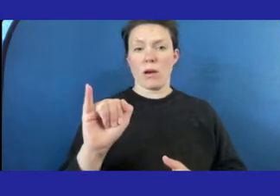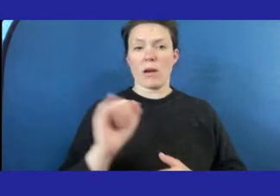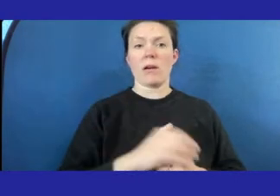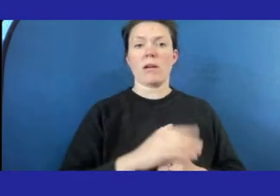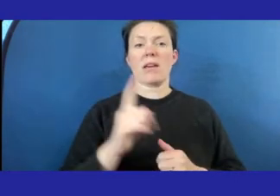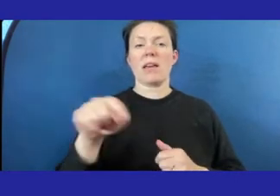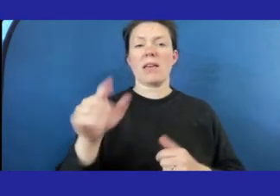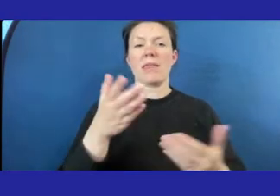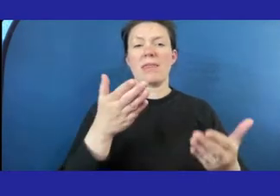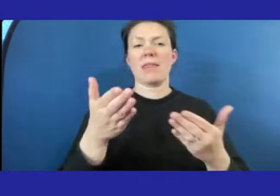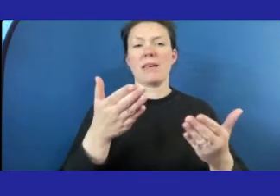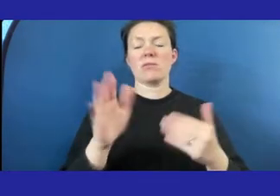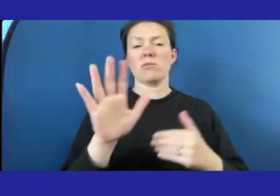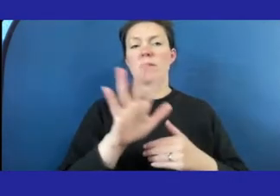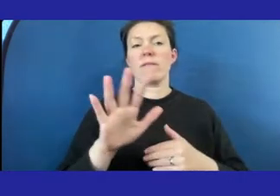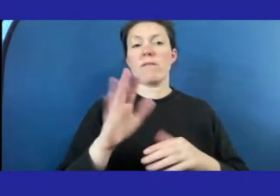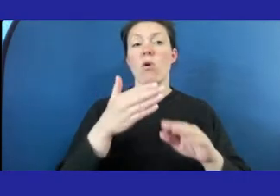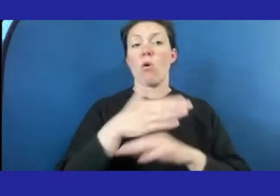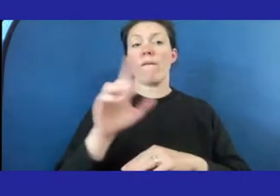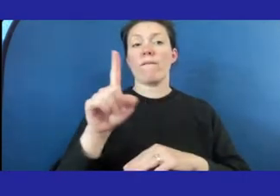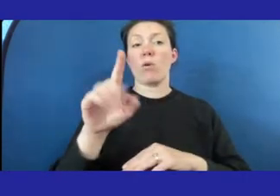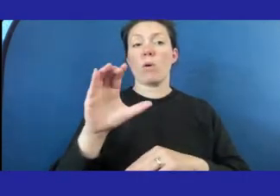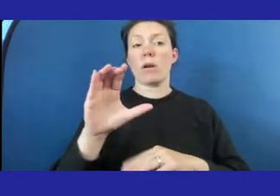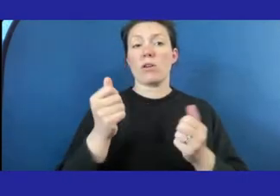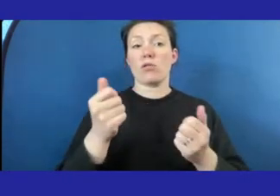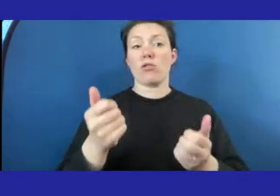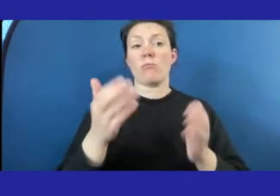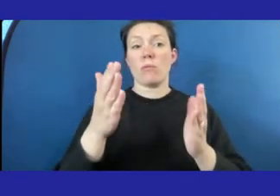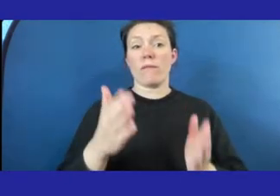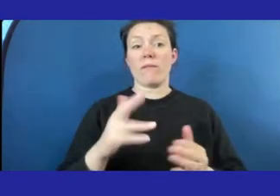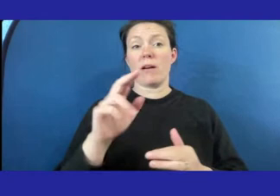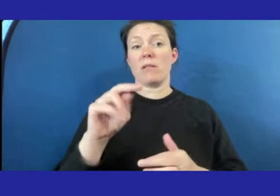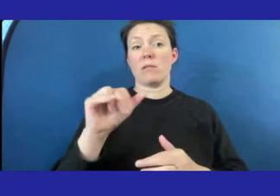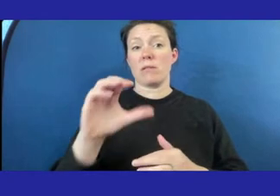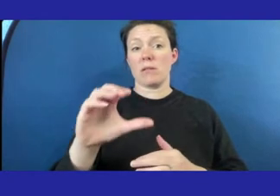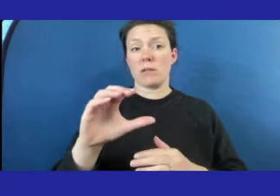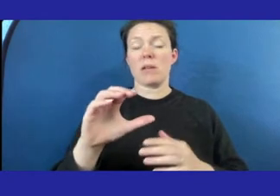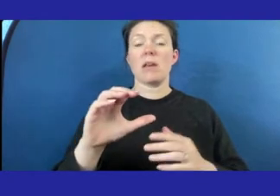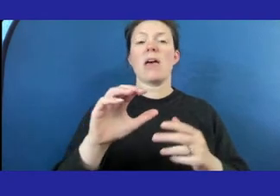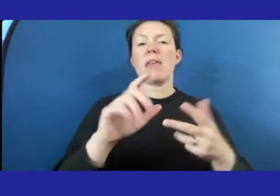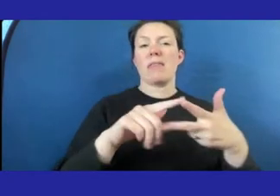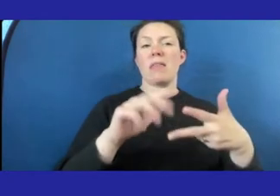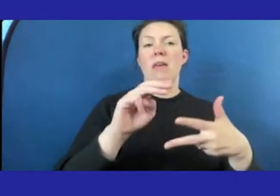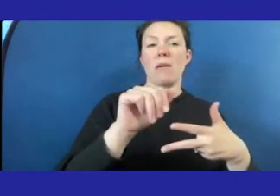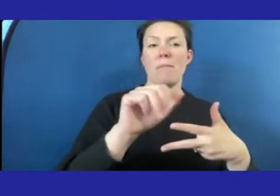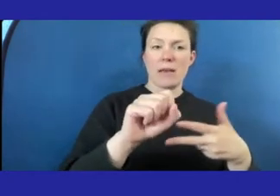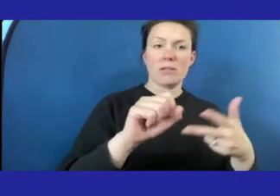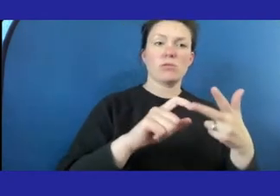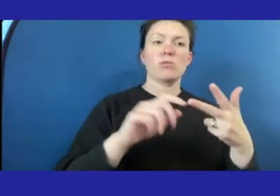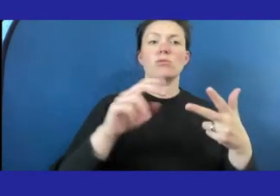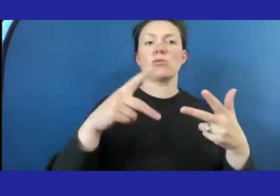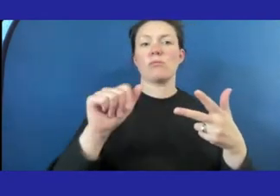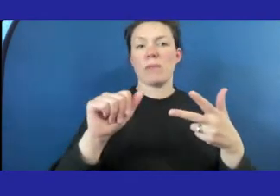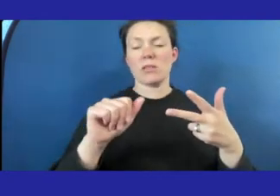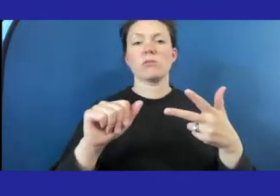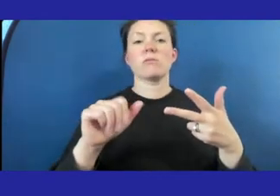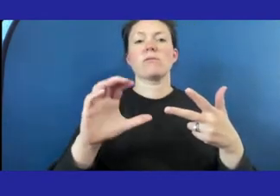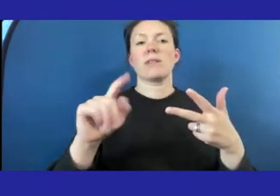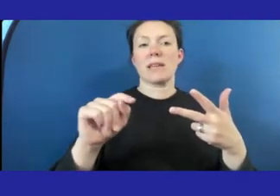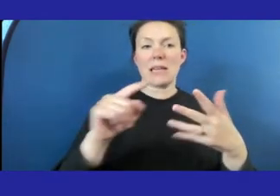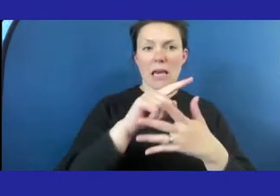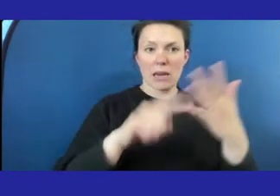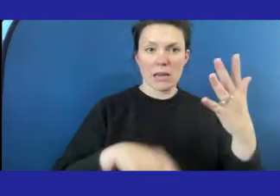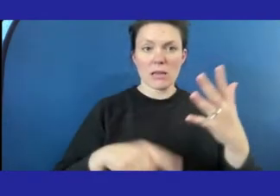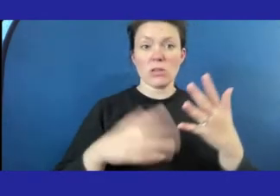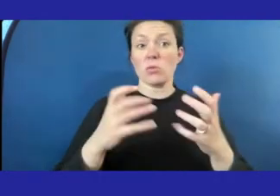serve over 100 providers in the New York City, New Jersey, Connecticut, and Massachusetts, and Pennsylvania. We are requesting to